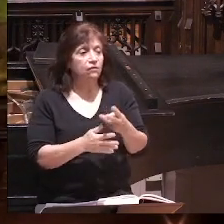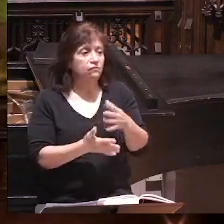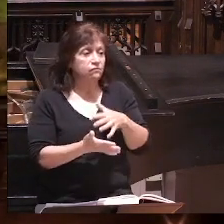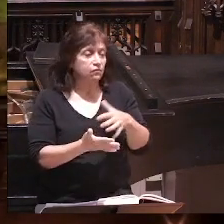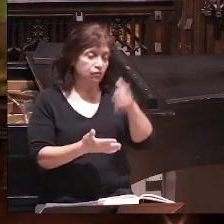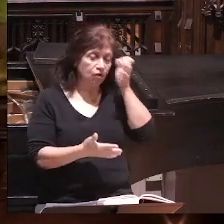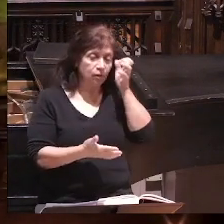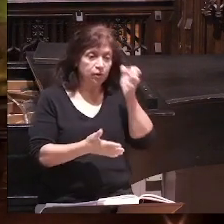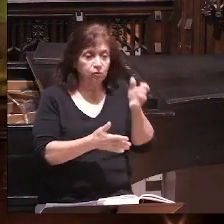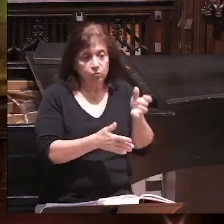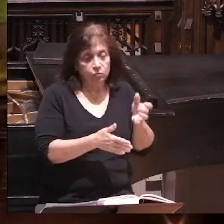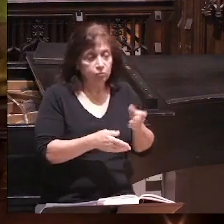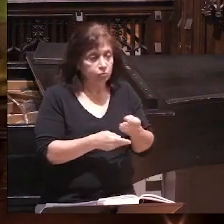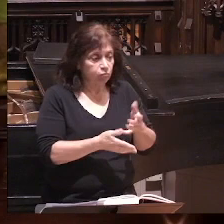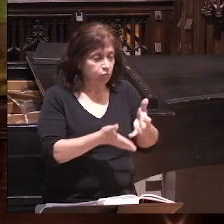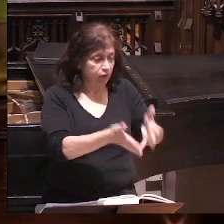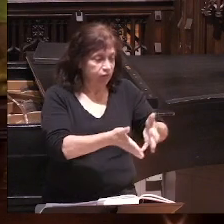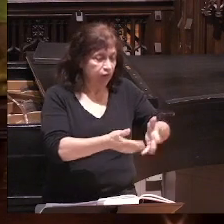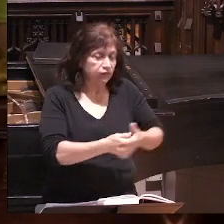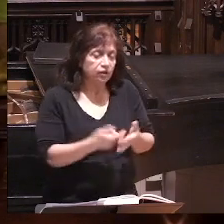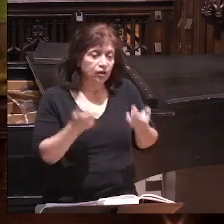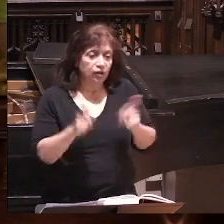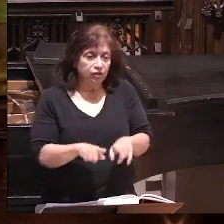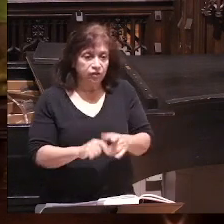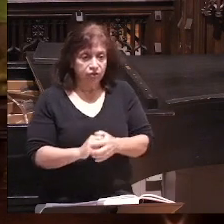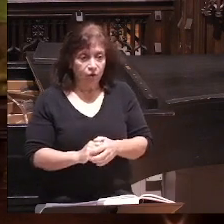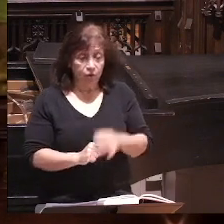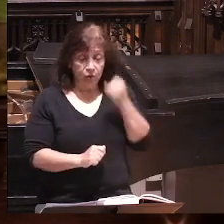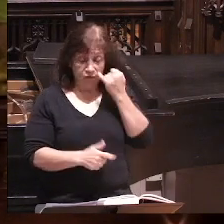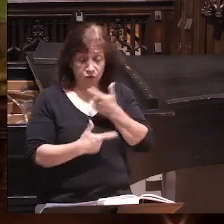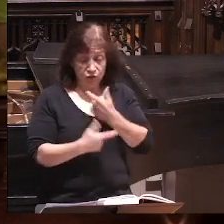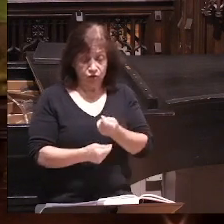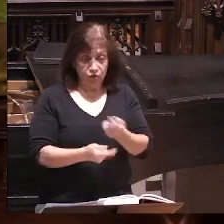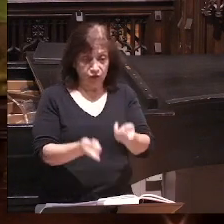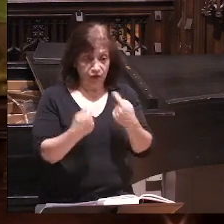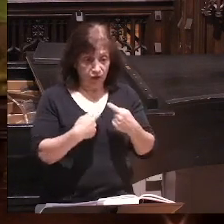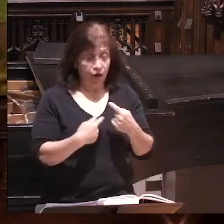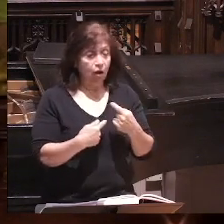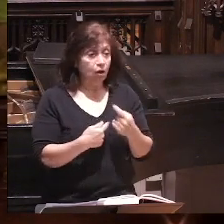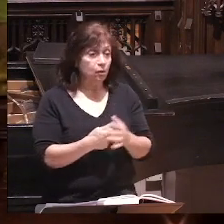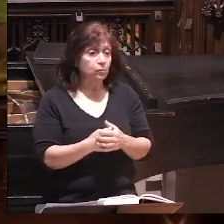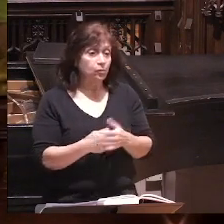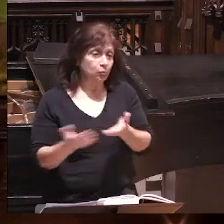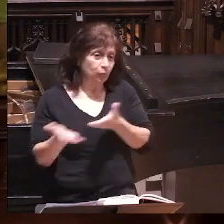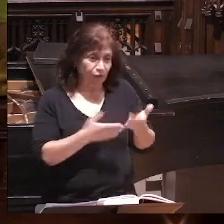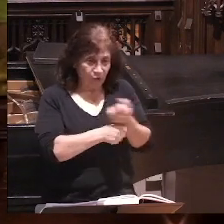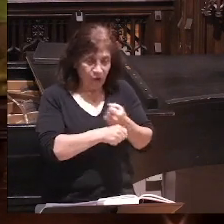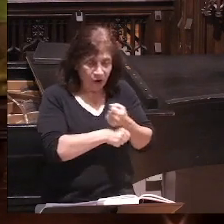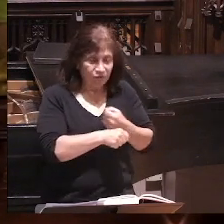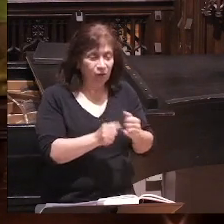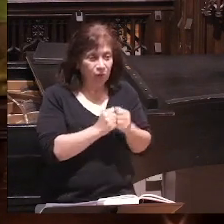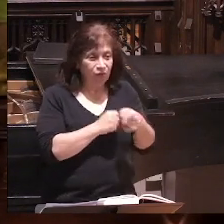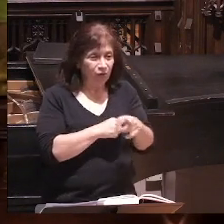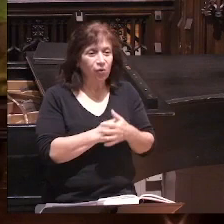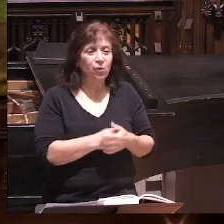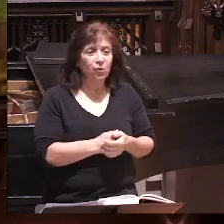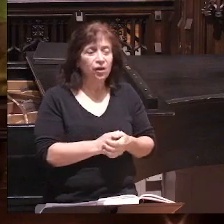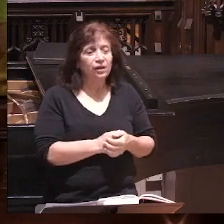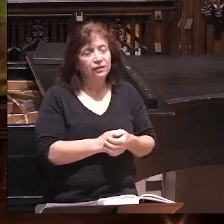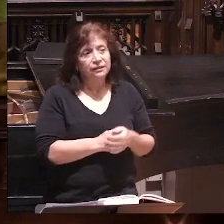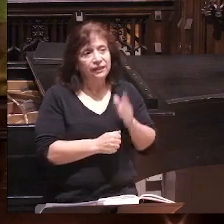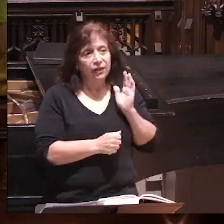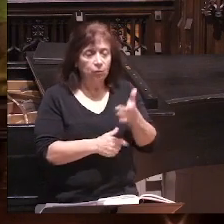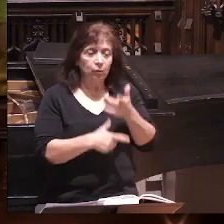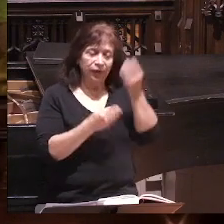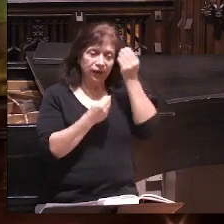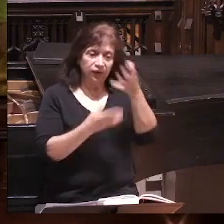are producing. So if you're interested, please come to Twitchell after service. Bring your coffee with you. And this will